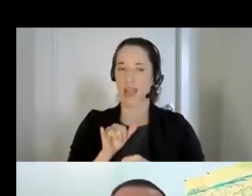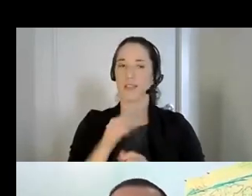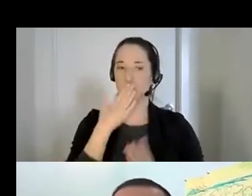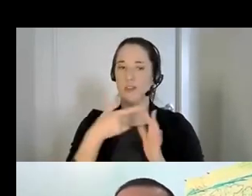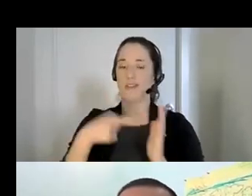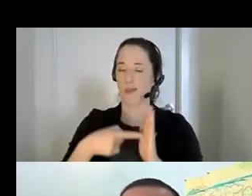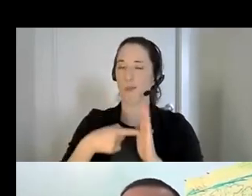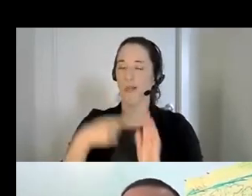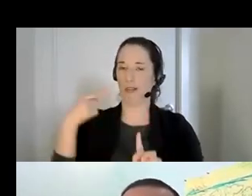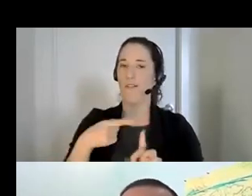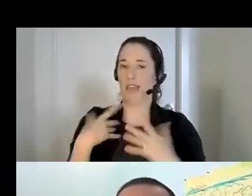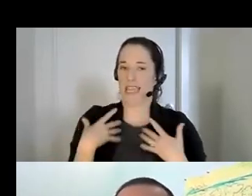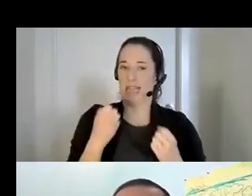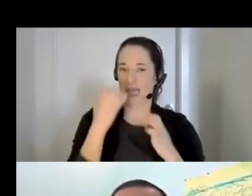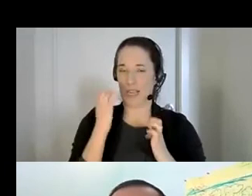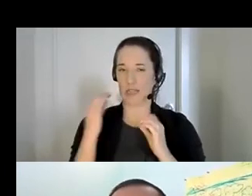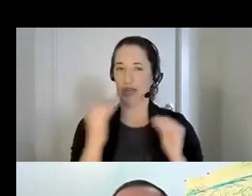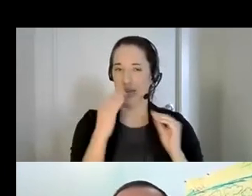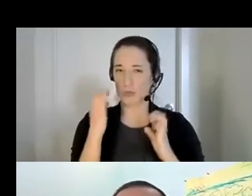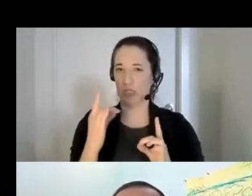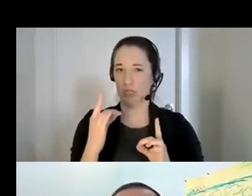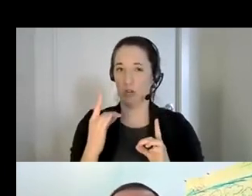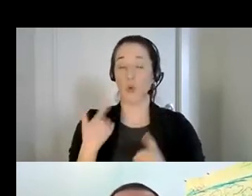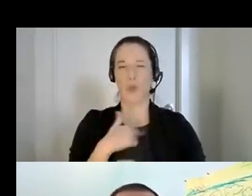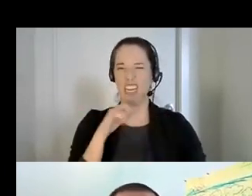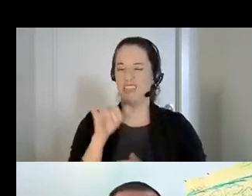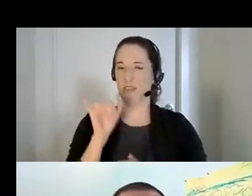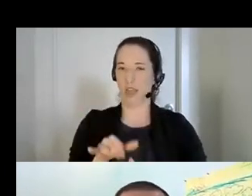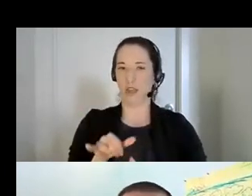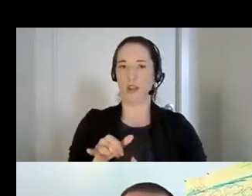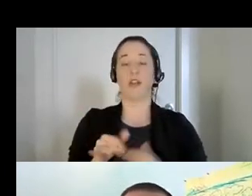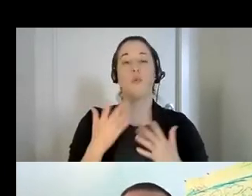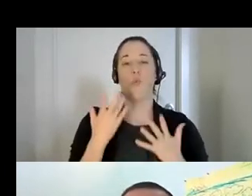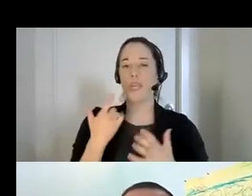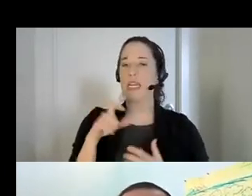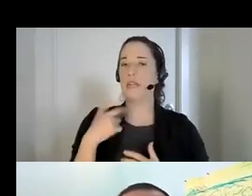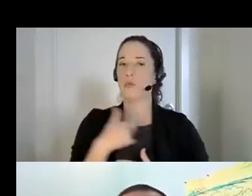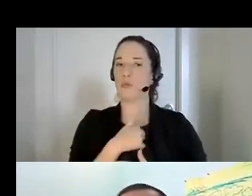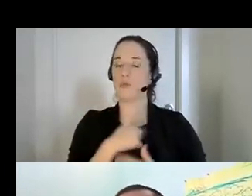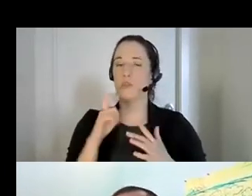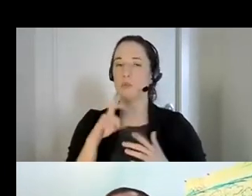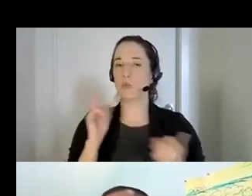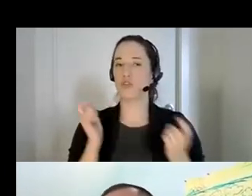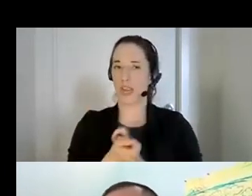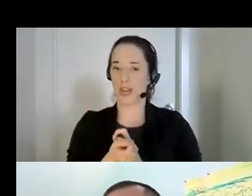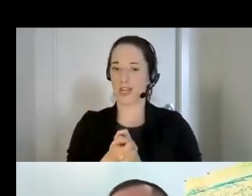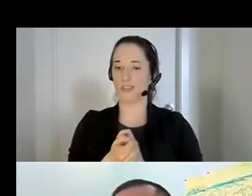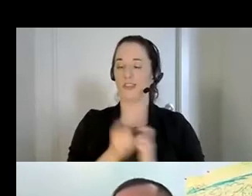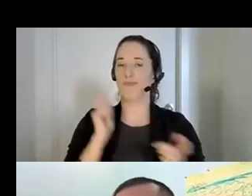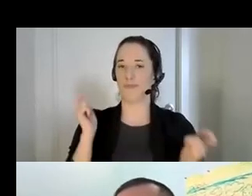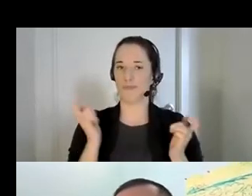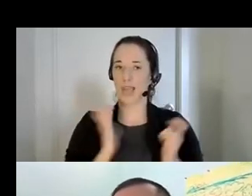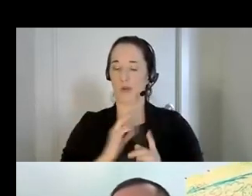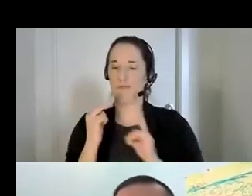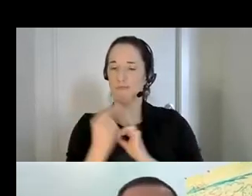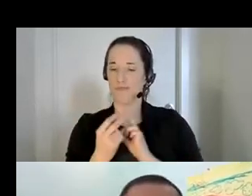need education that will shift us away from looking inside ourselves for resilience. A healing education is education that will teach